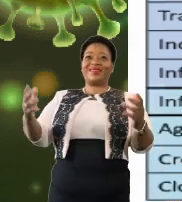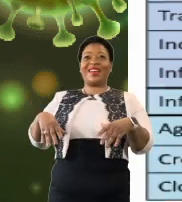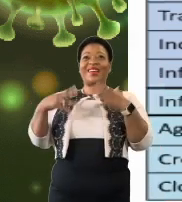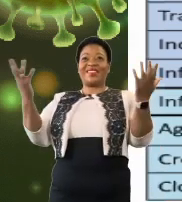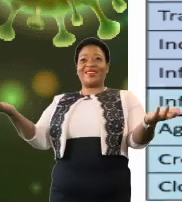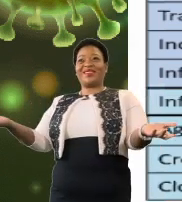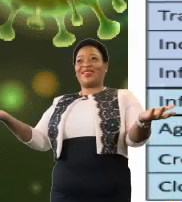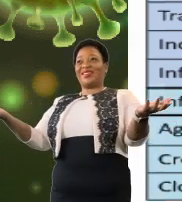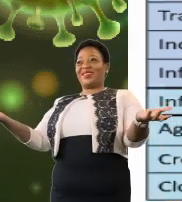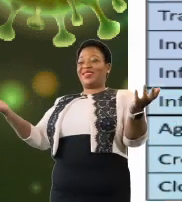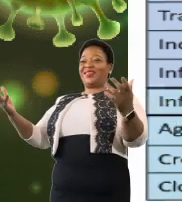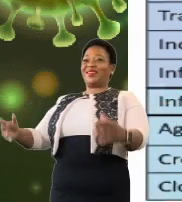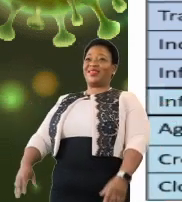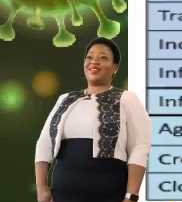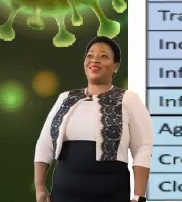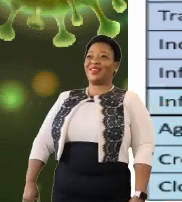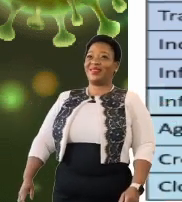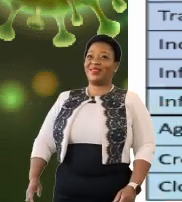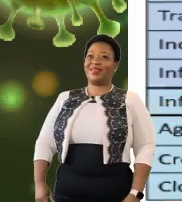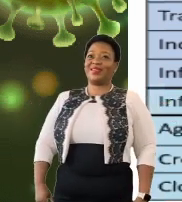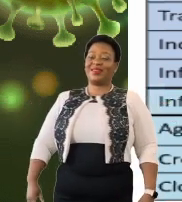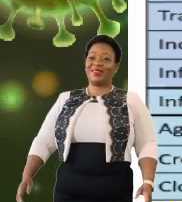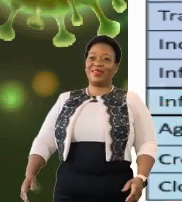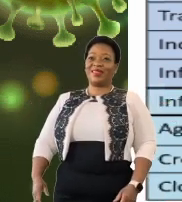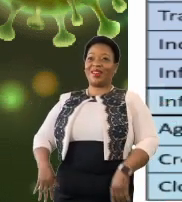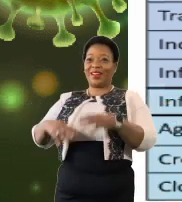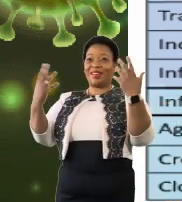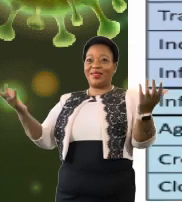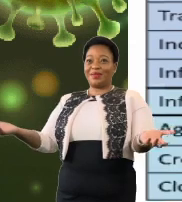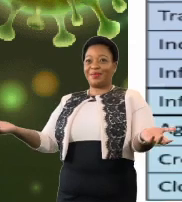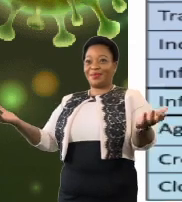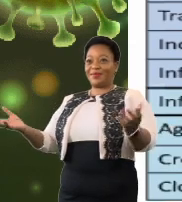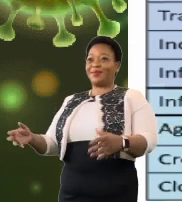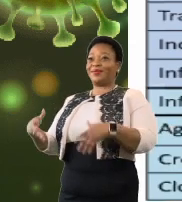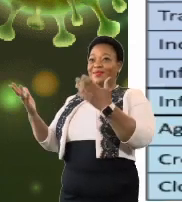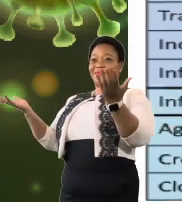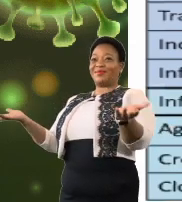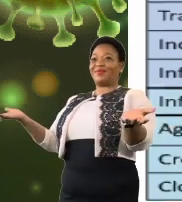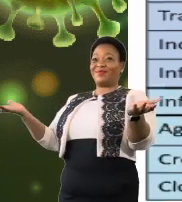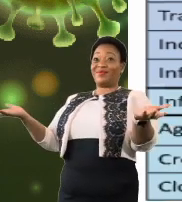then just move over to our Honorable MEC to do the closing remarks.